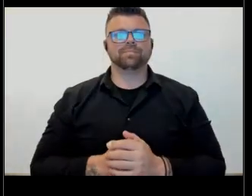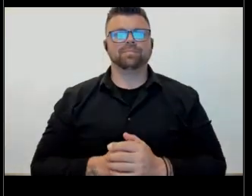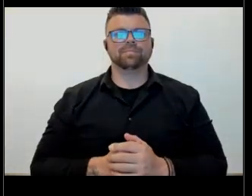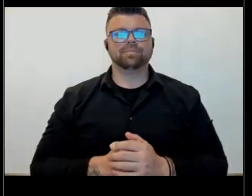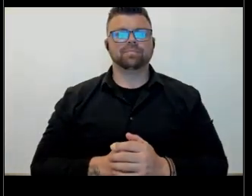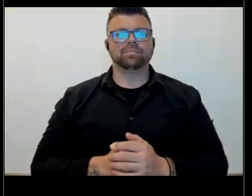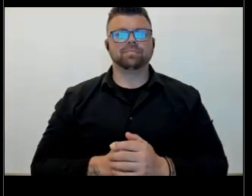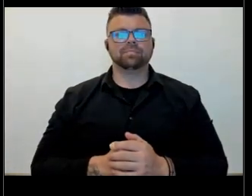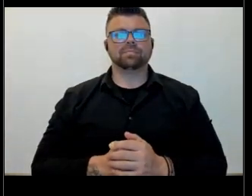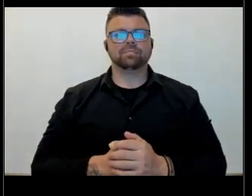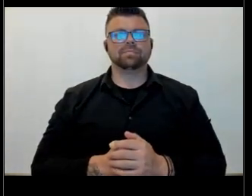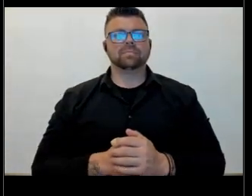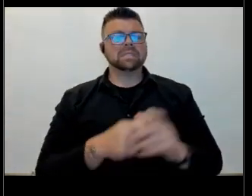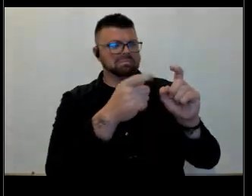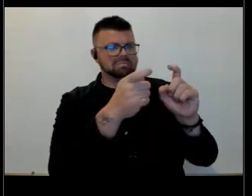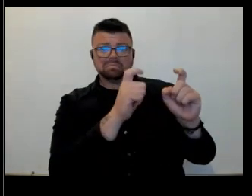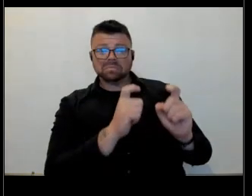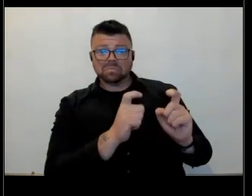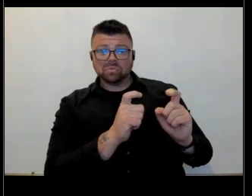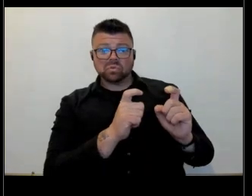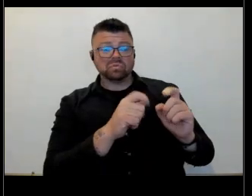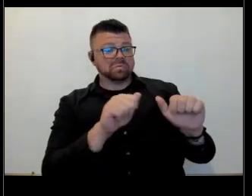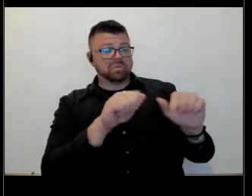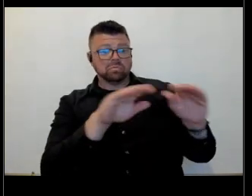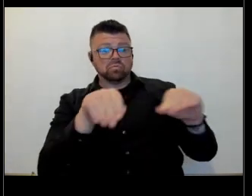Maneuvering spaces at toilets.